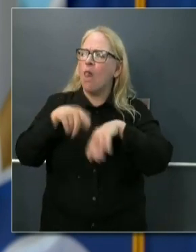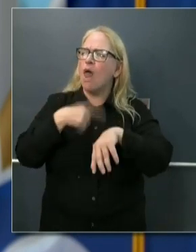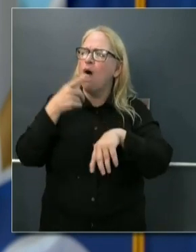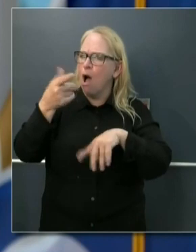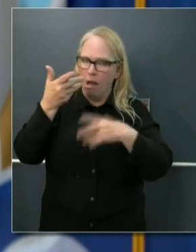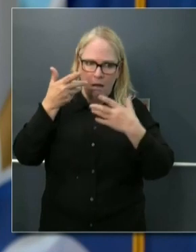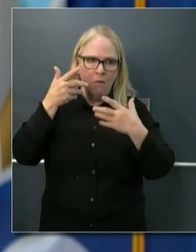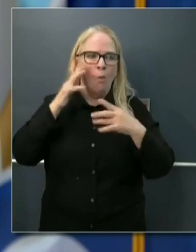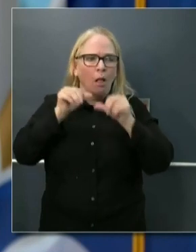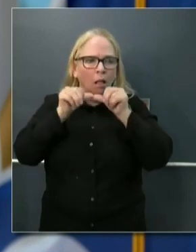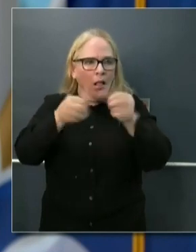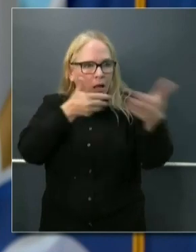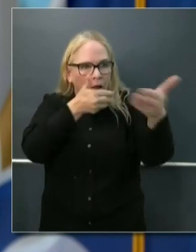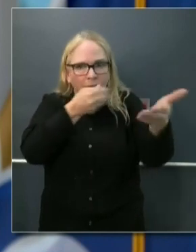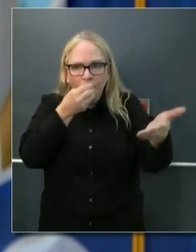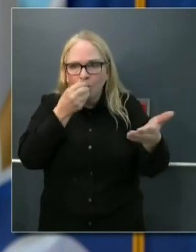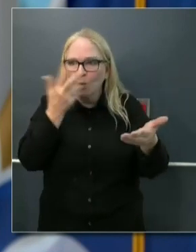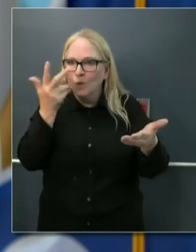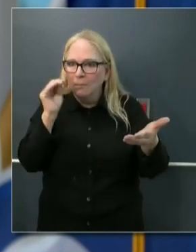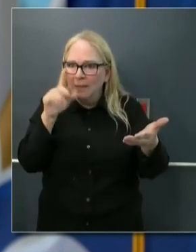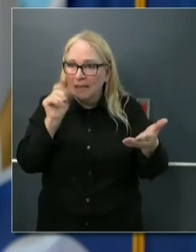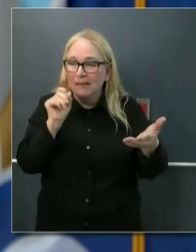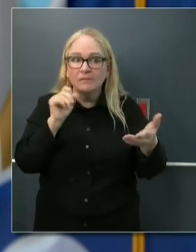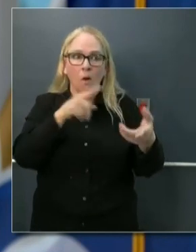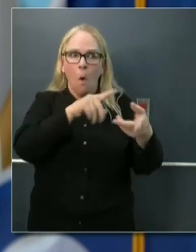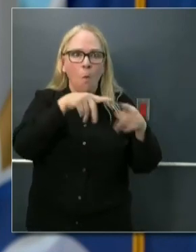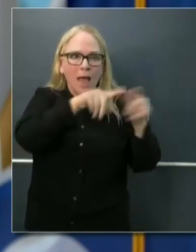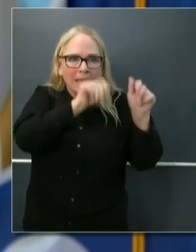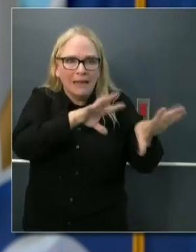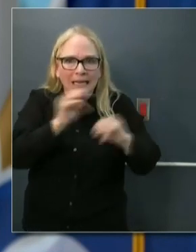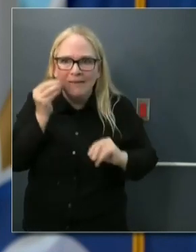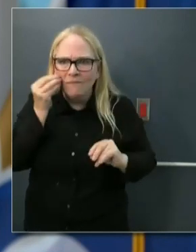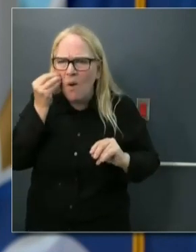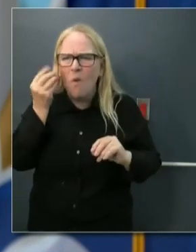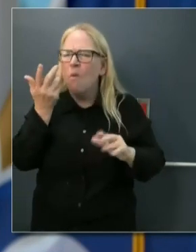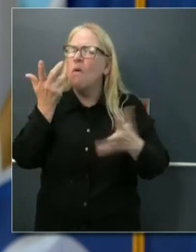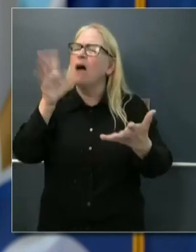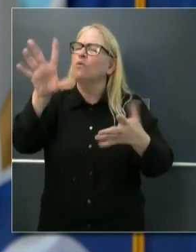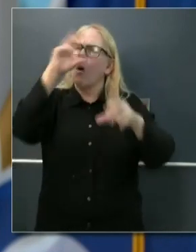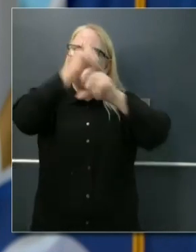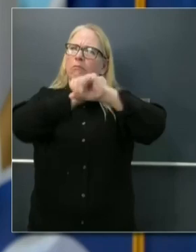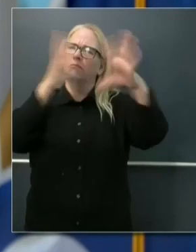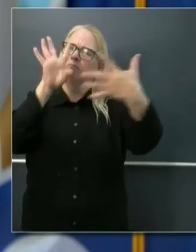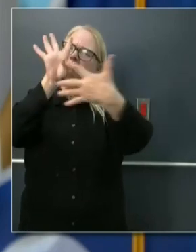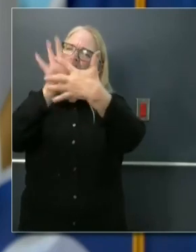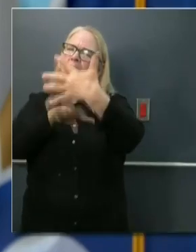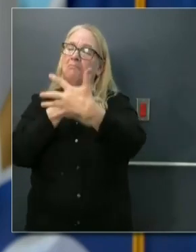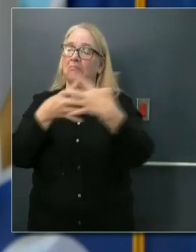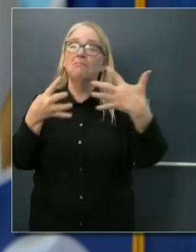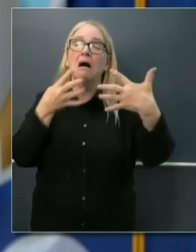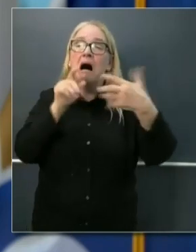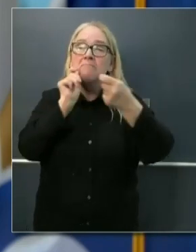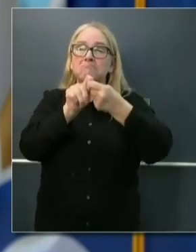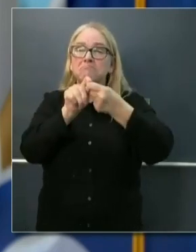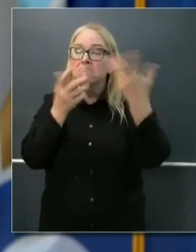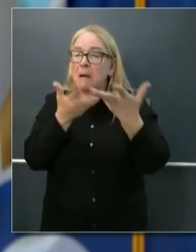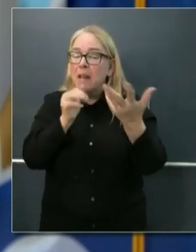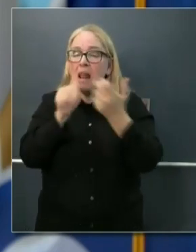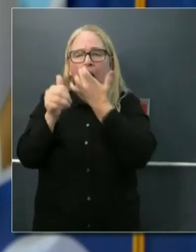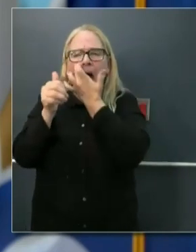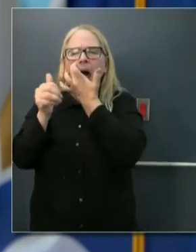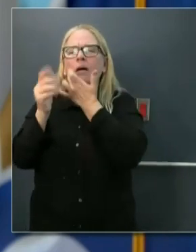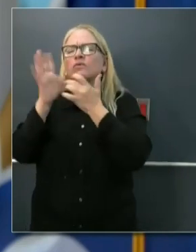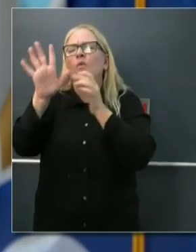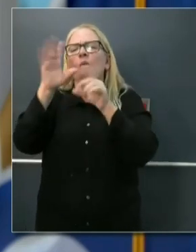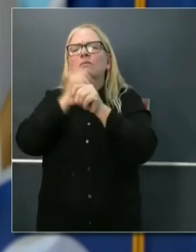they can leave their homes again, or is there an envisioned timetable here? And if you could expand on the cost factor a little bit as well on who's picking up